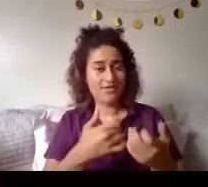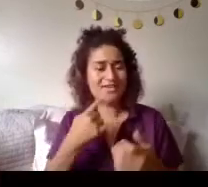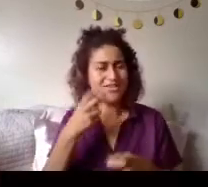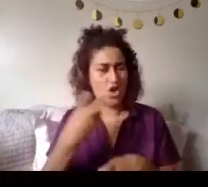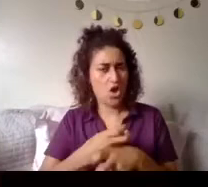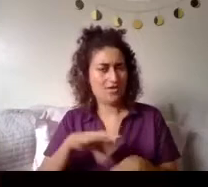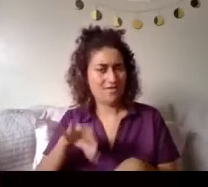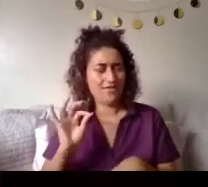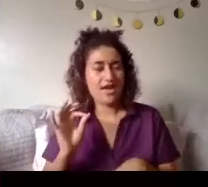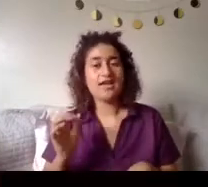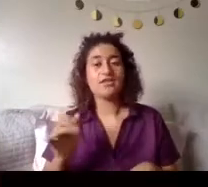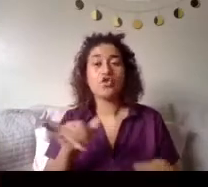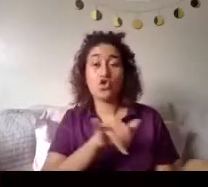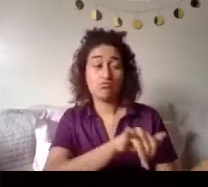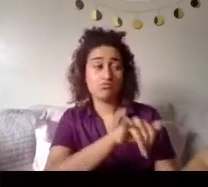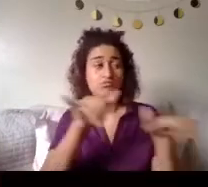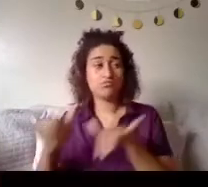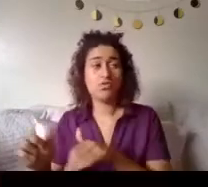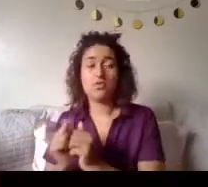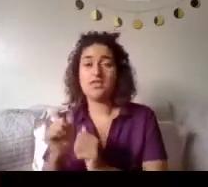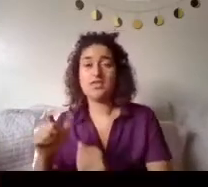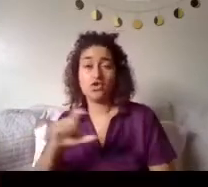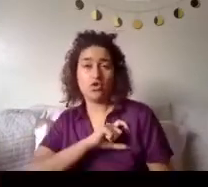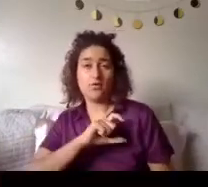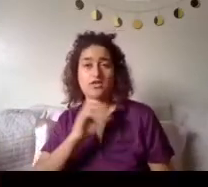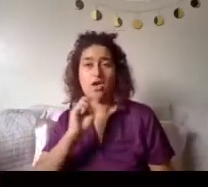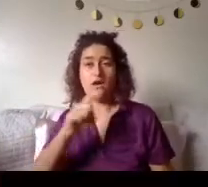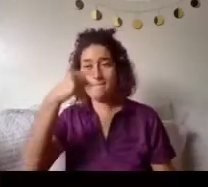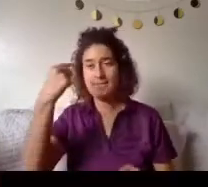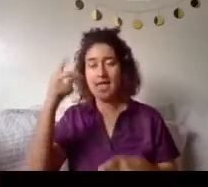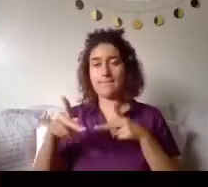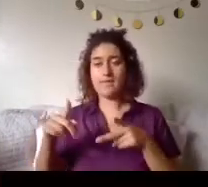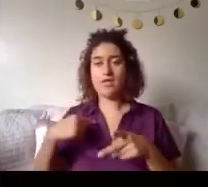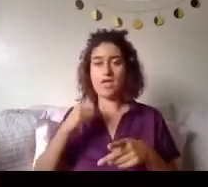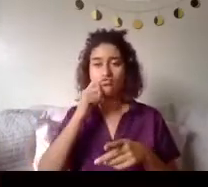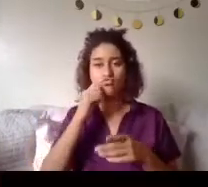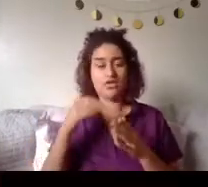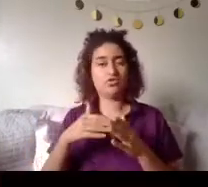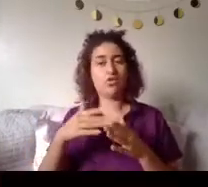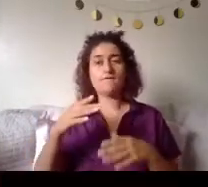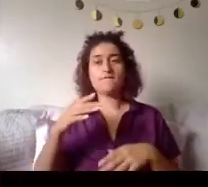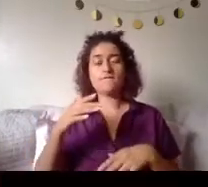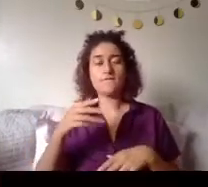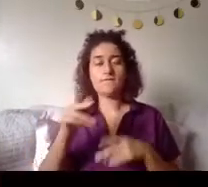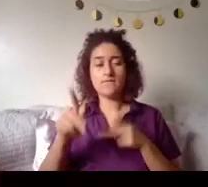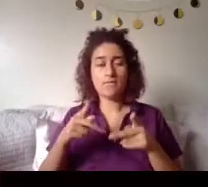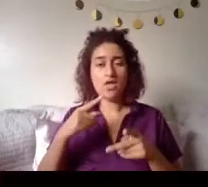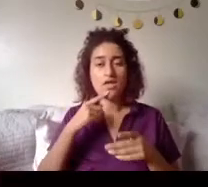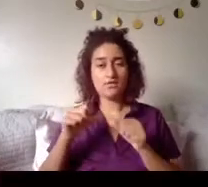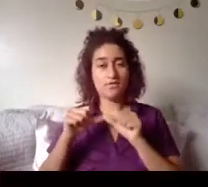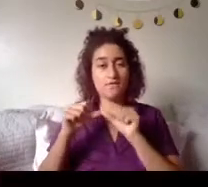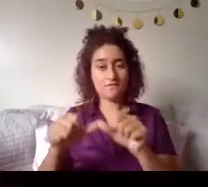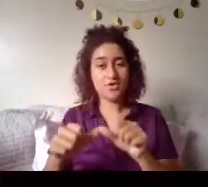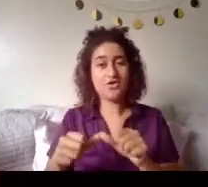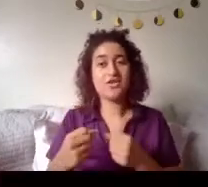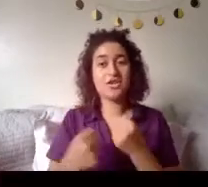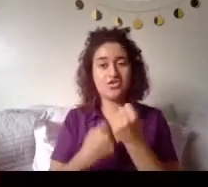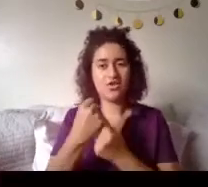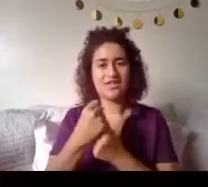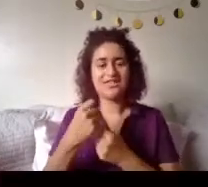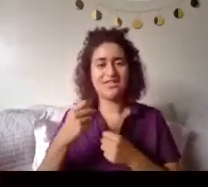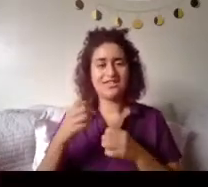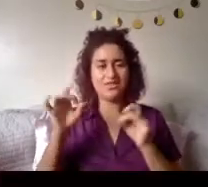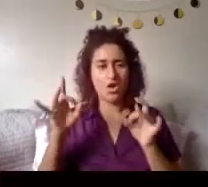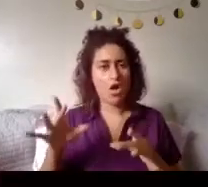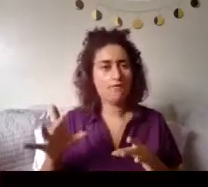the criminalization of Black people and of racialized folks is reproduced as they are further constructed as perpetrators, never